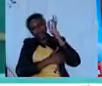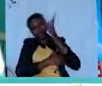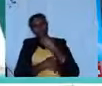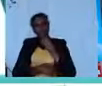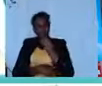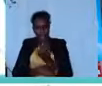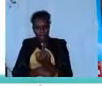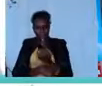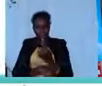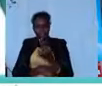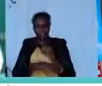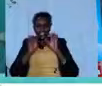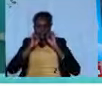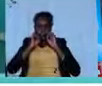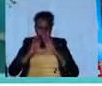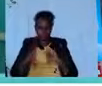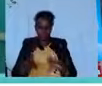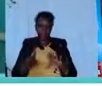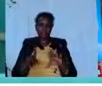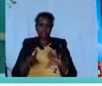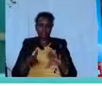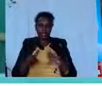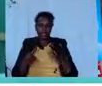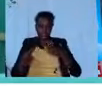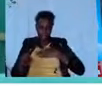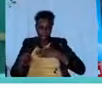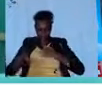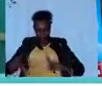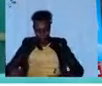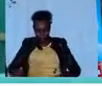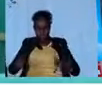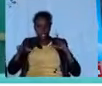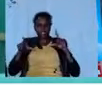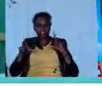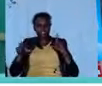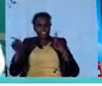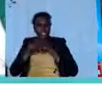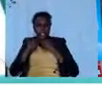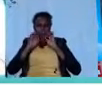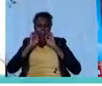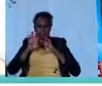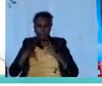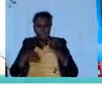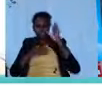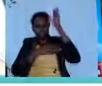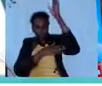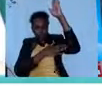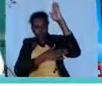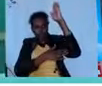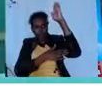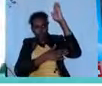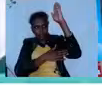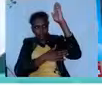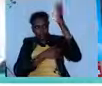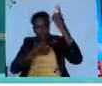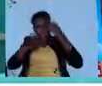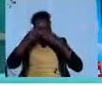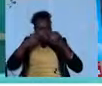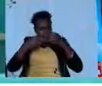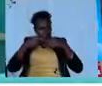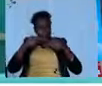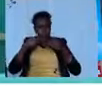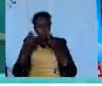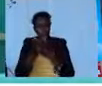command his blessings in our lives. And the blessings of God comes